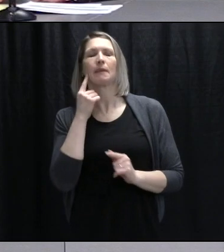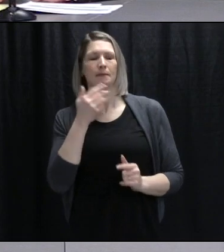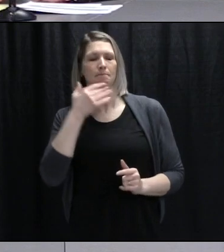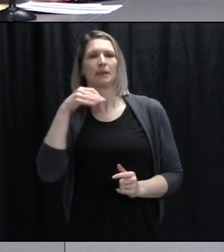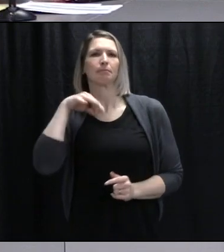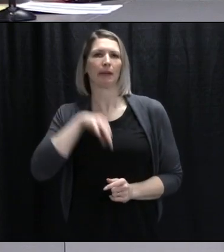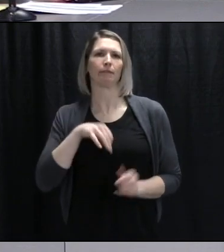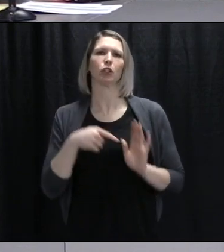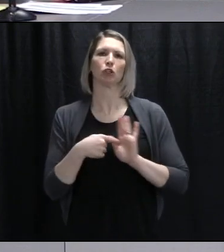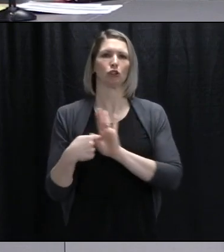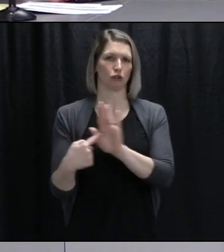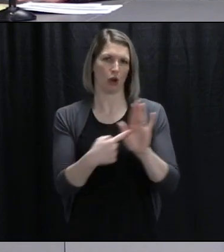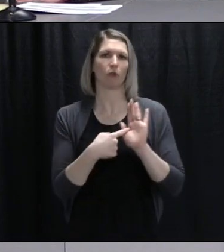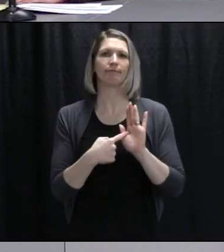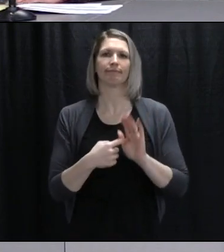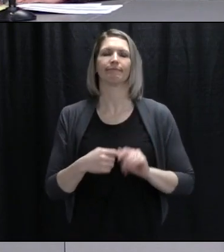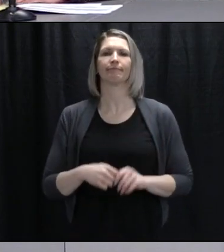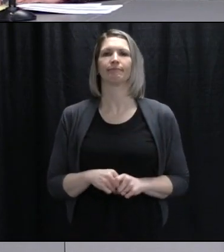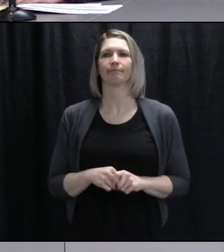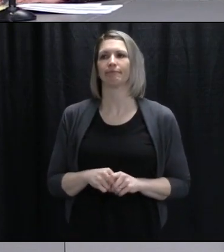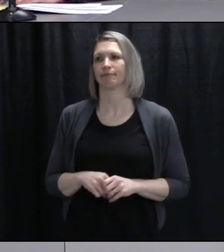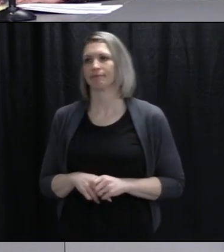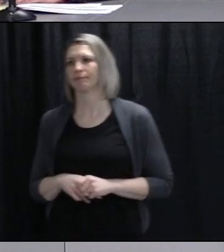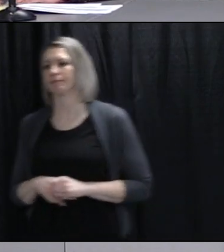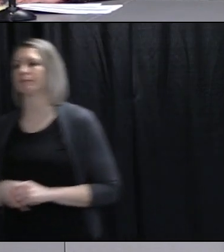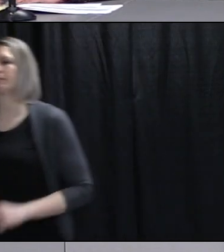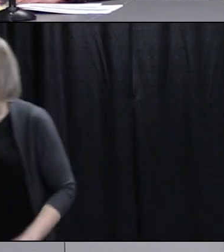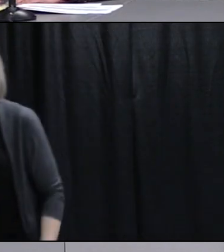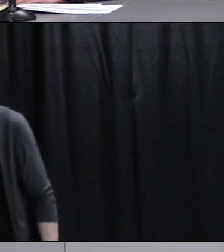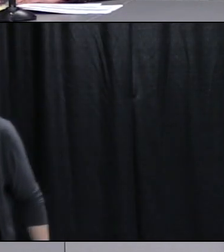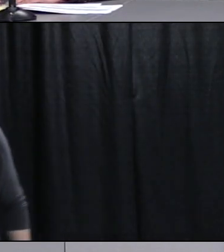Our next questions are from Kellyanne Roberts of NTV News.